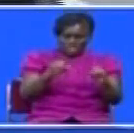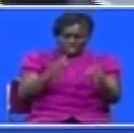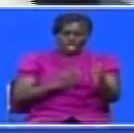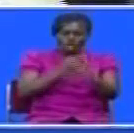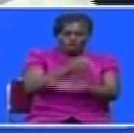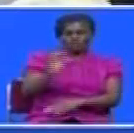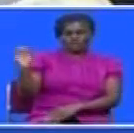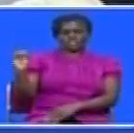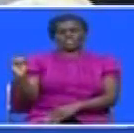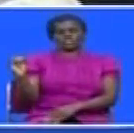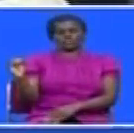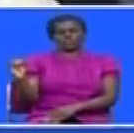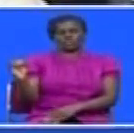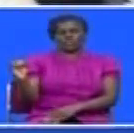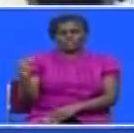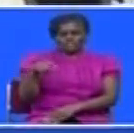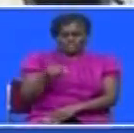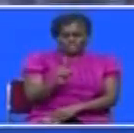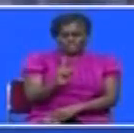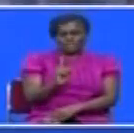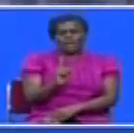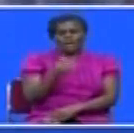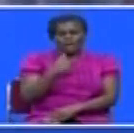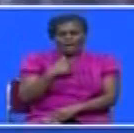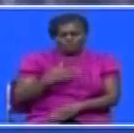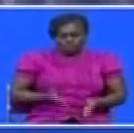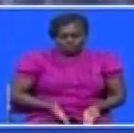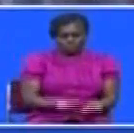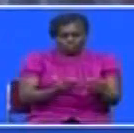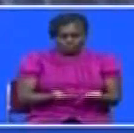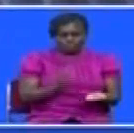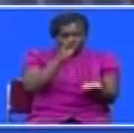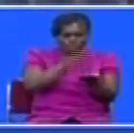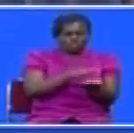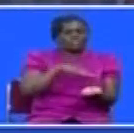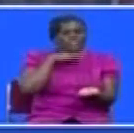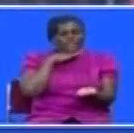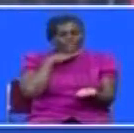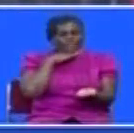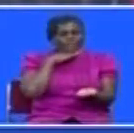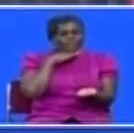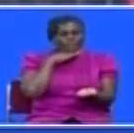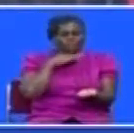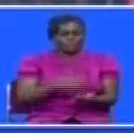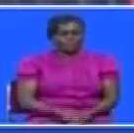Zero campaign that aims to reduce the high newborn and maternal mortality rates in Kenya. Zinzi Kibiku, KTN News.